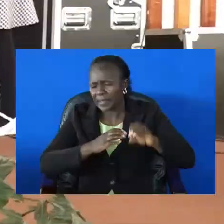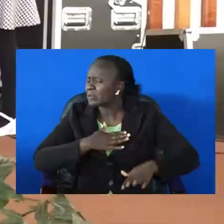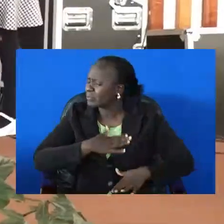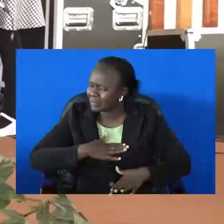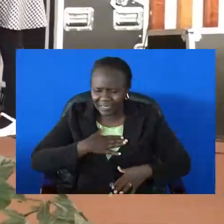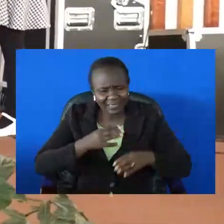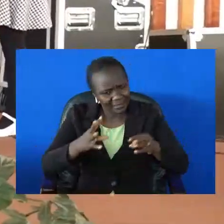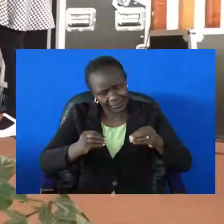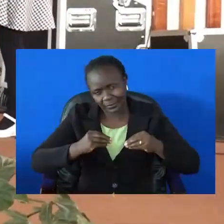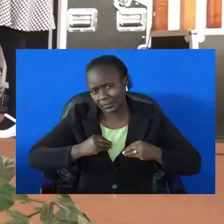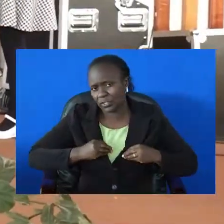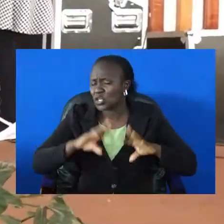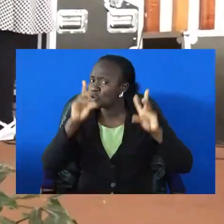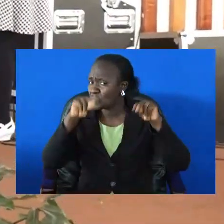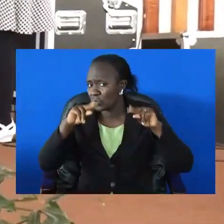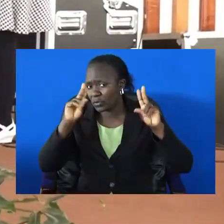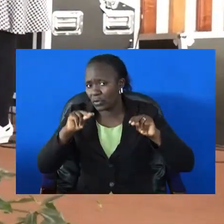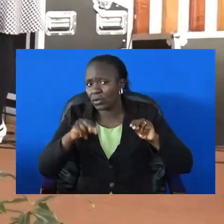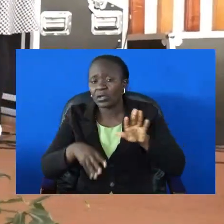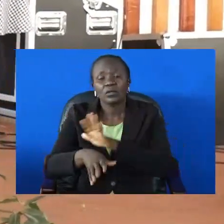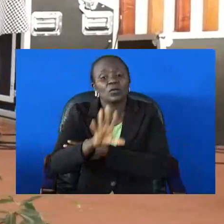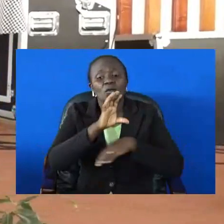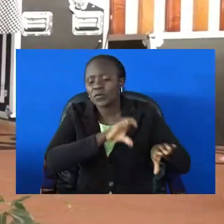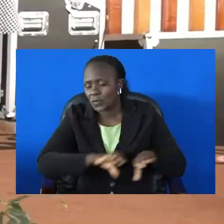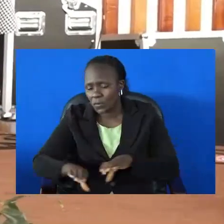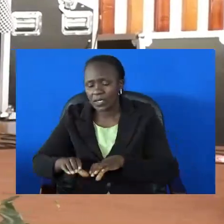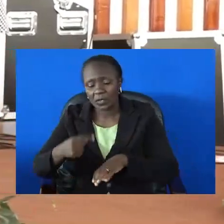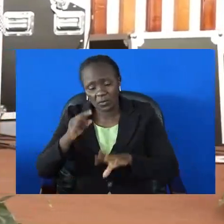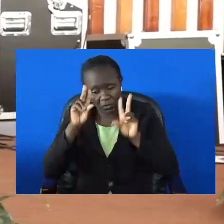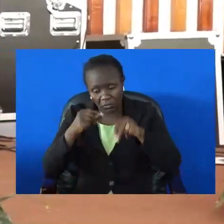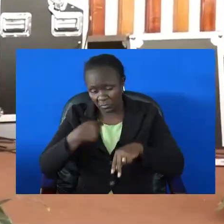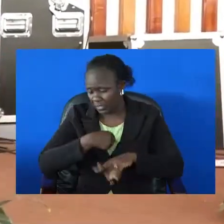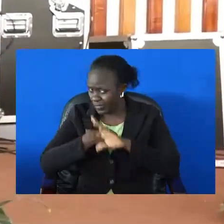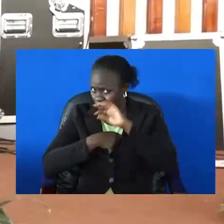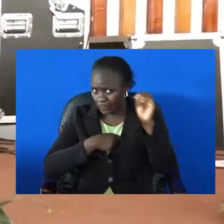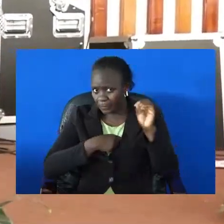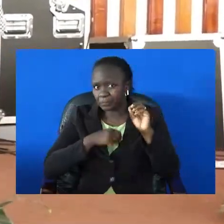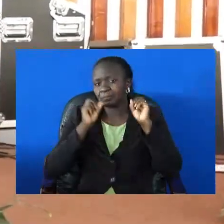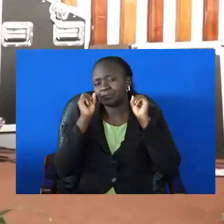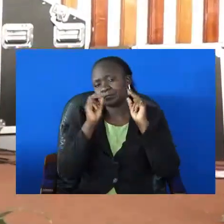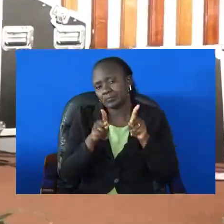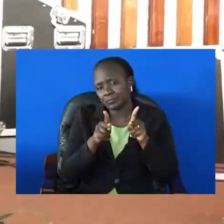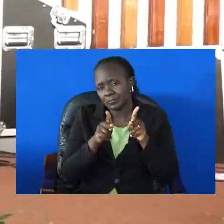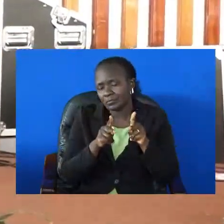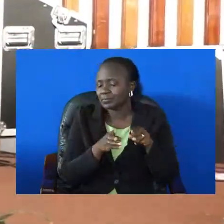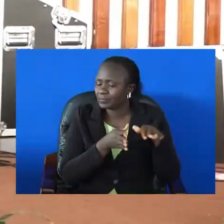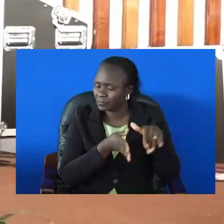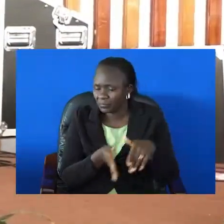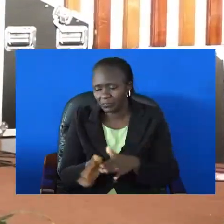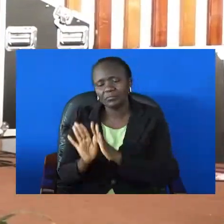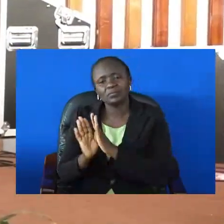Please accept them. No, it's God who heals, not me. Okay.